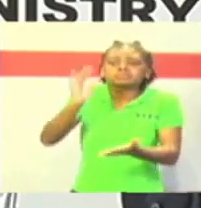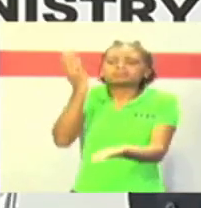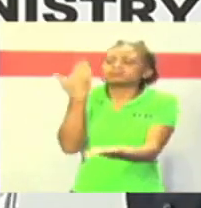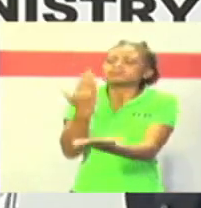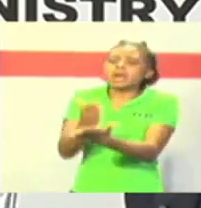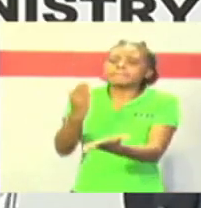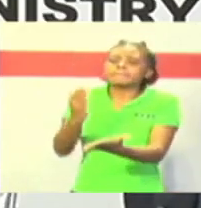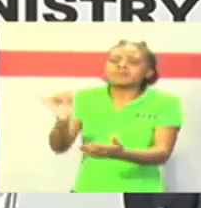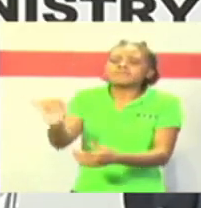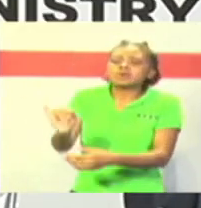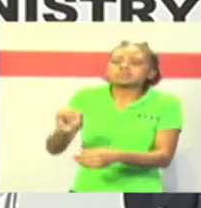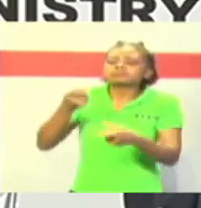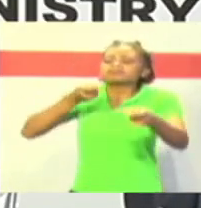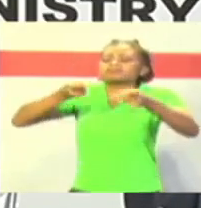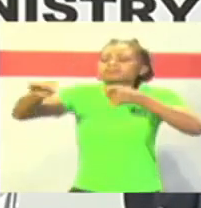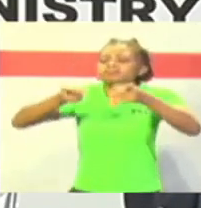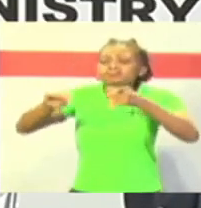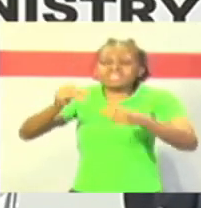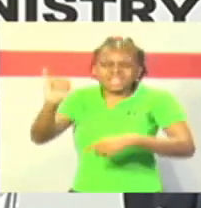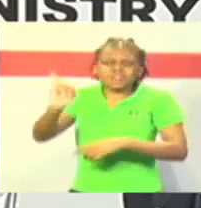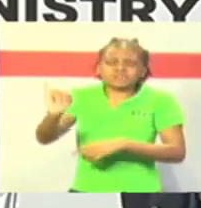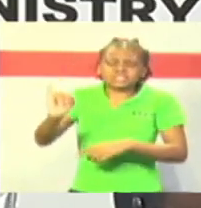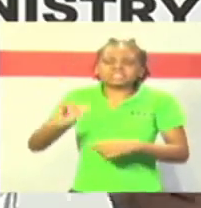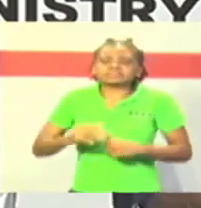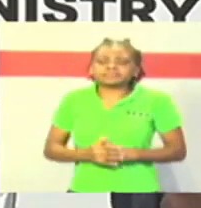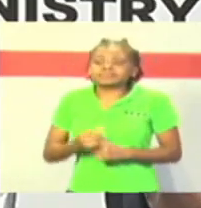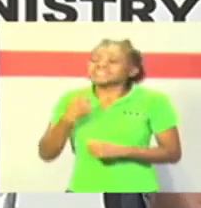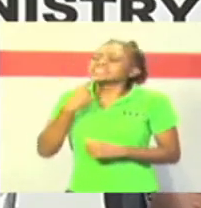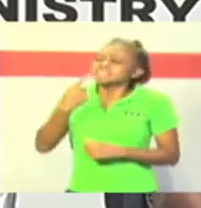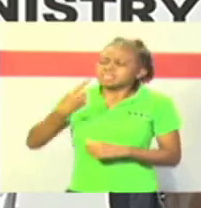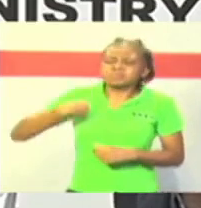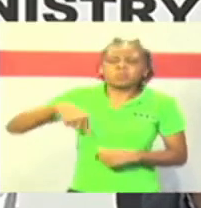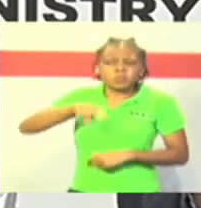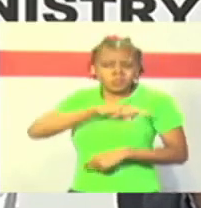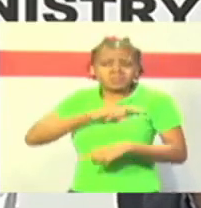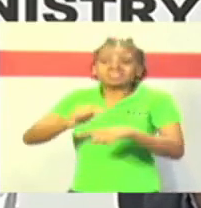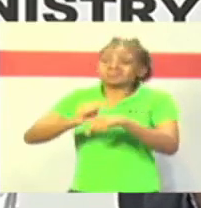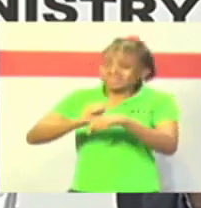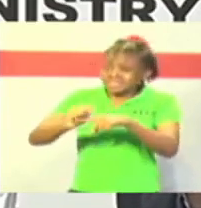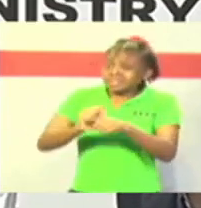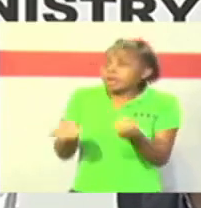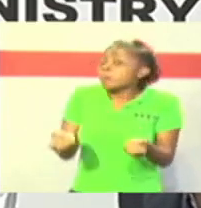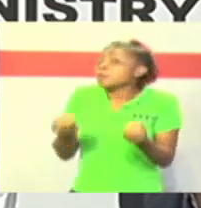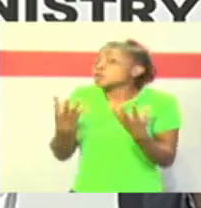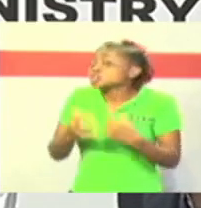sustaining our nosocomial infection rate, we've trained